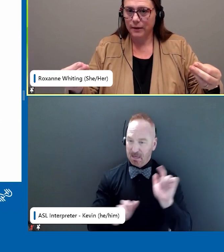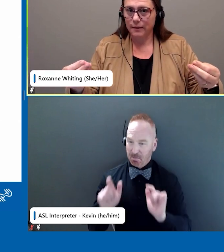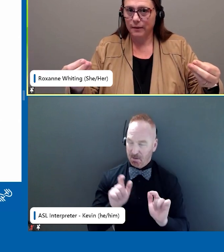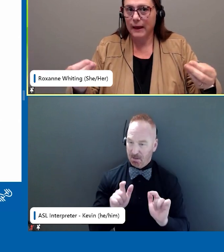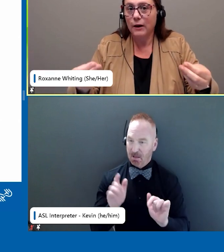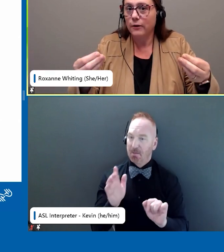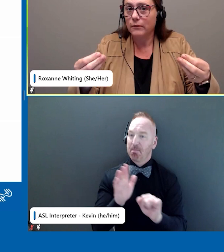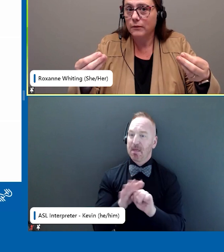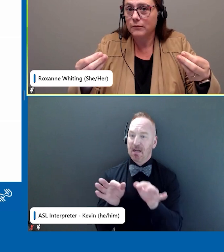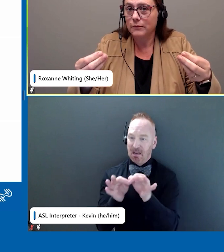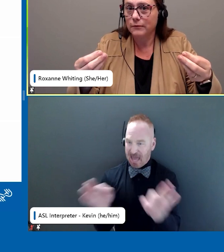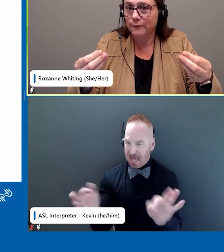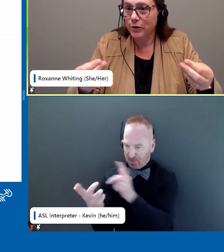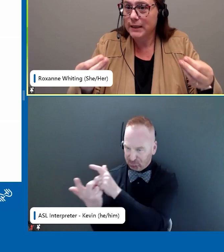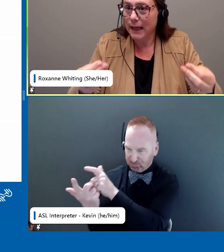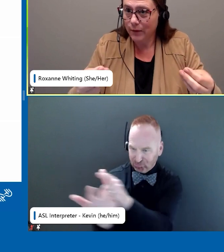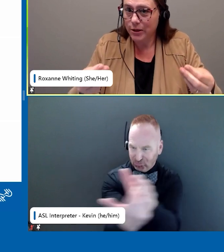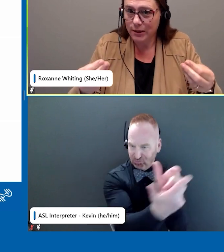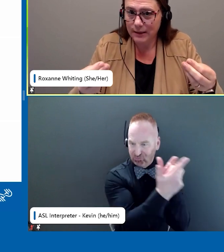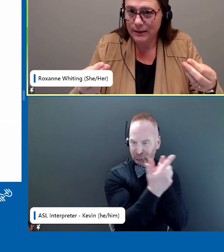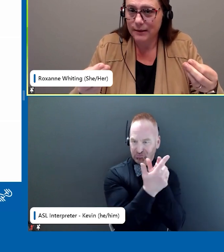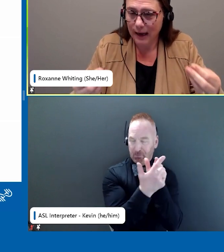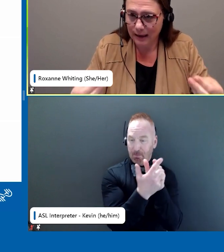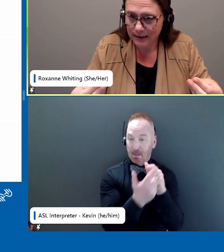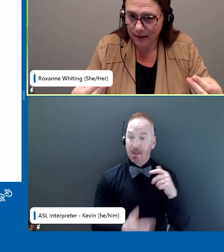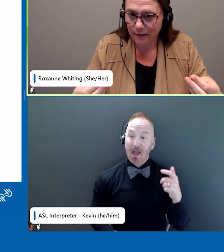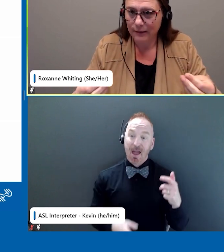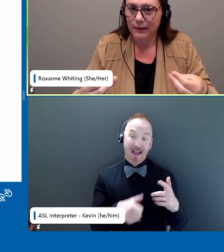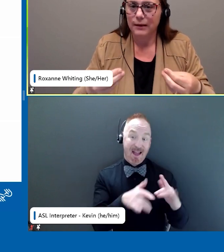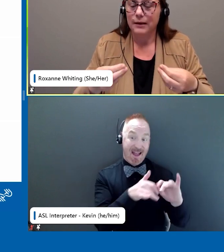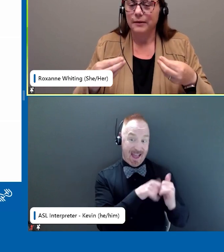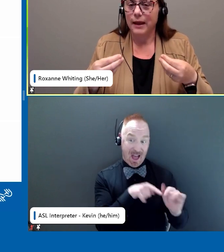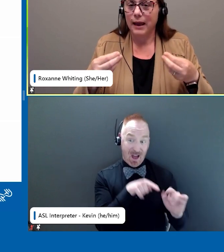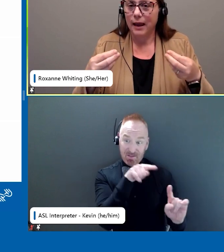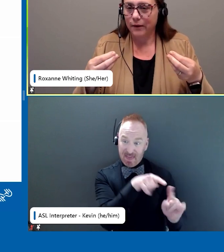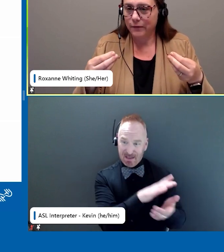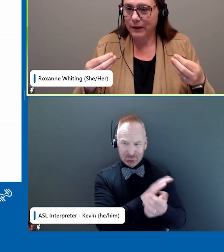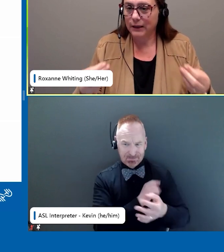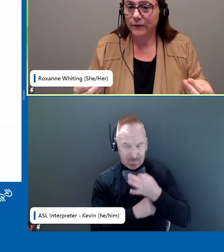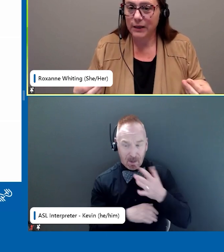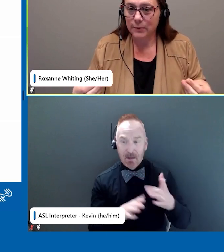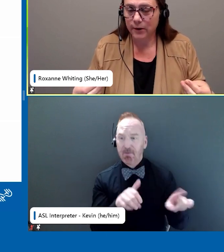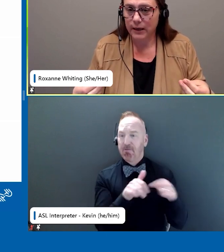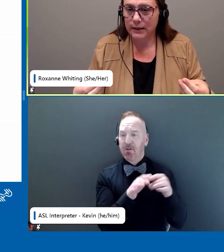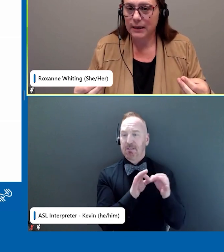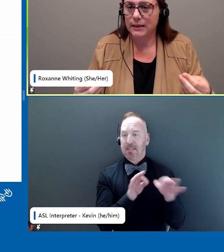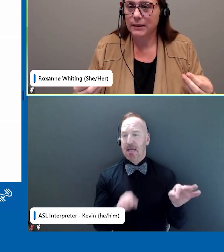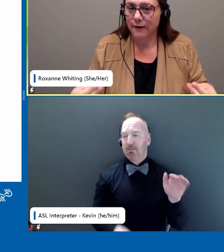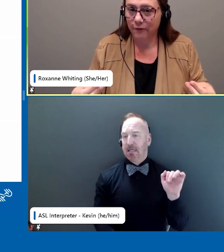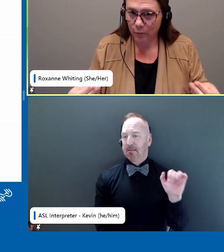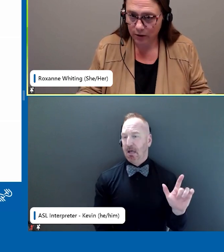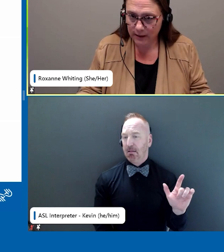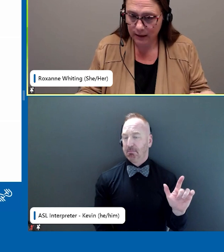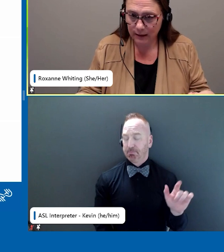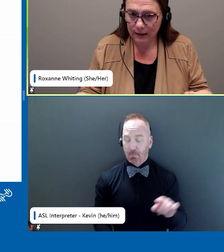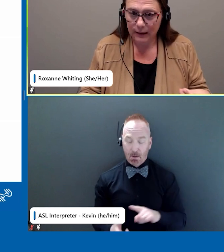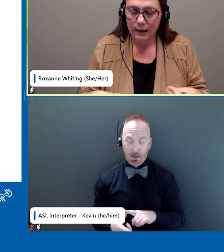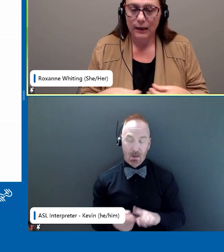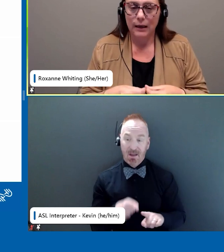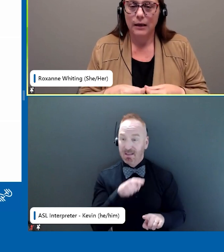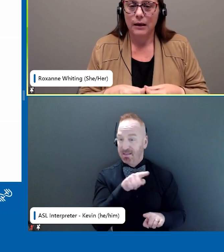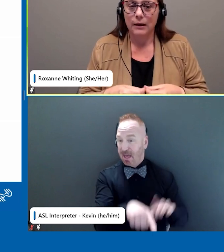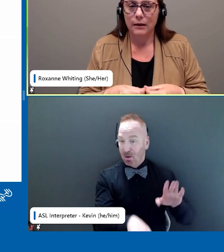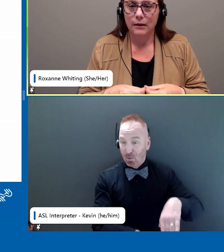because their first language is ASL. They have the lived experience as a deaf person.